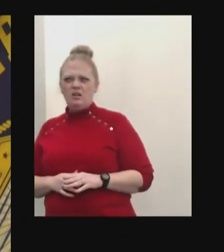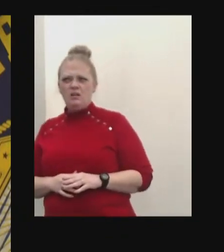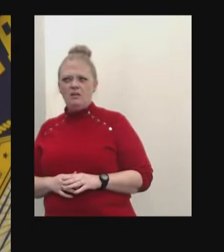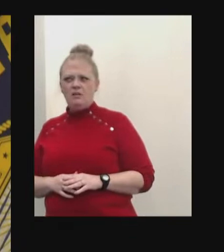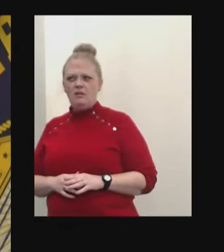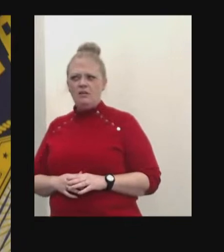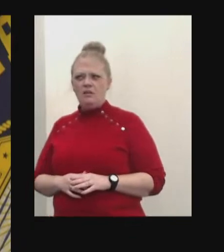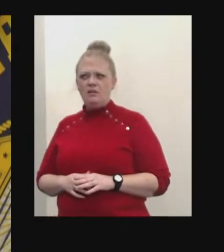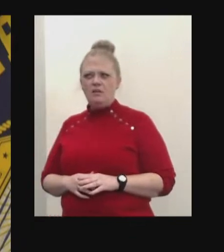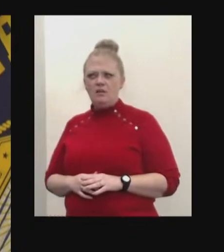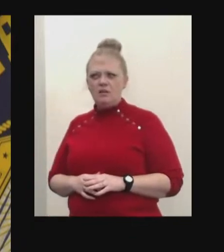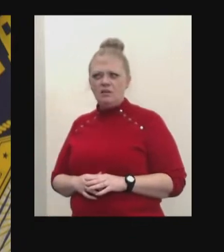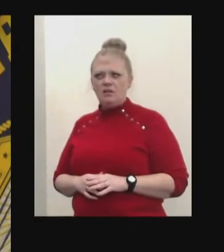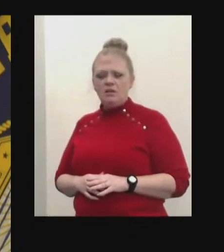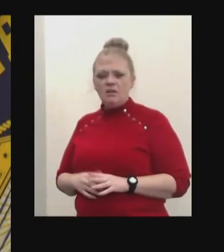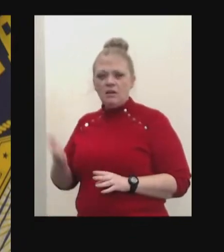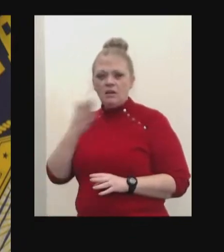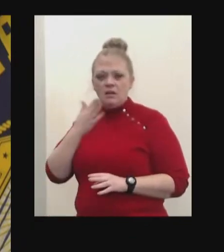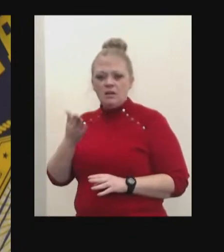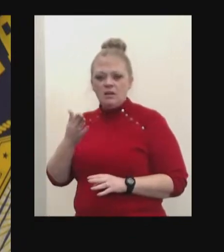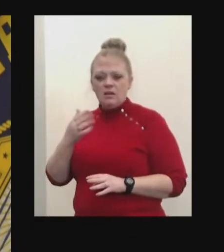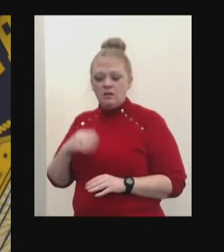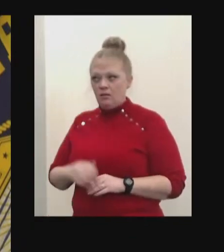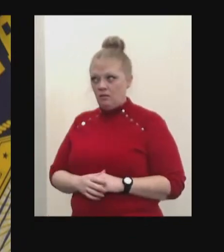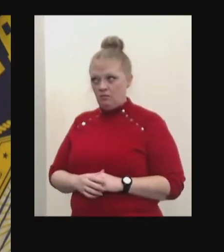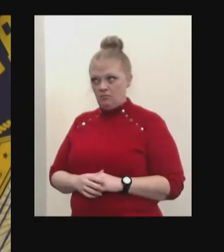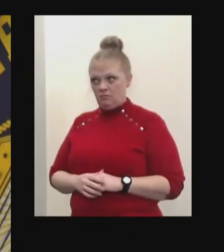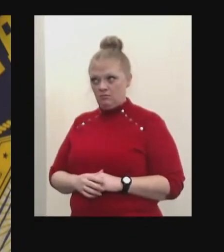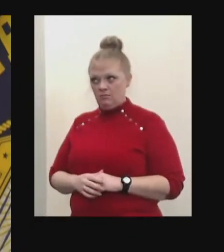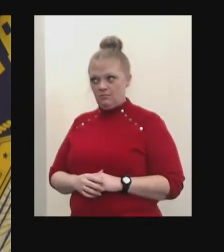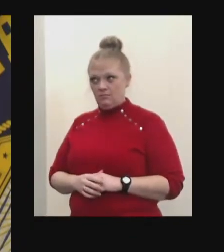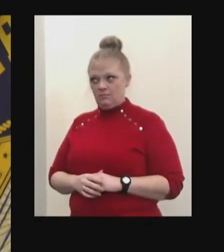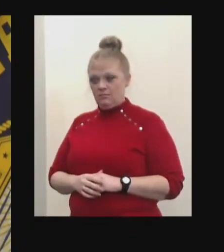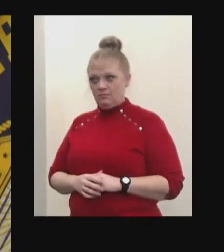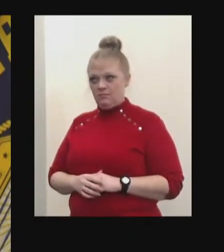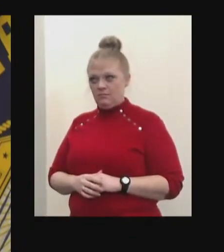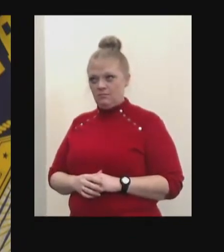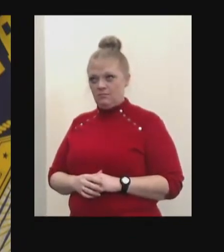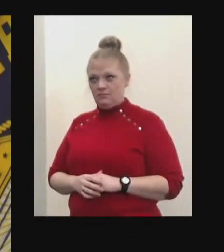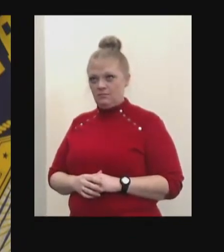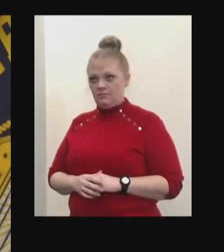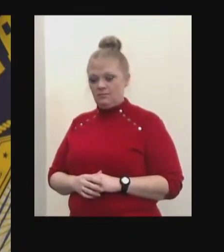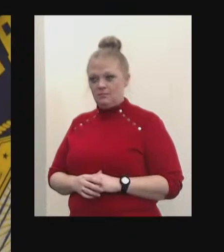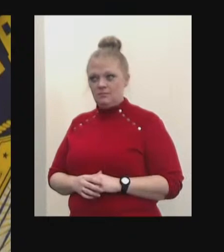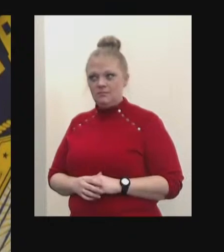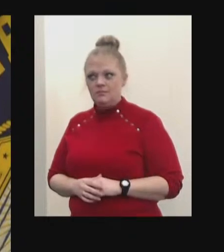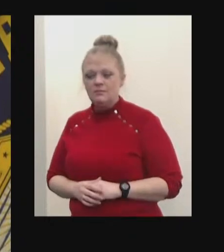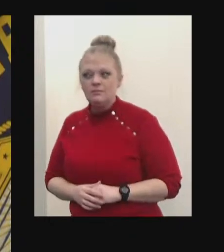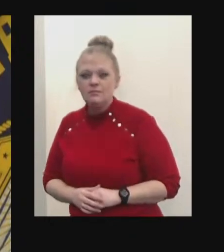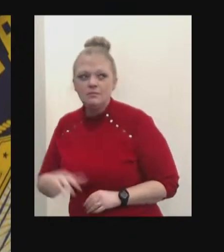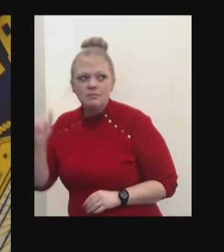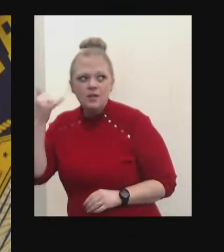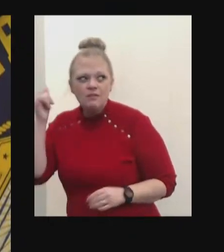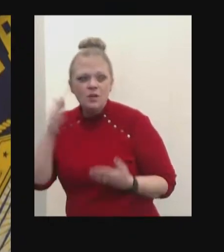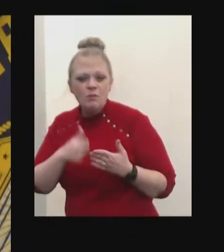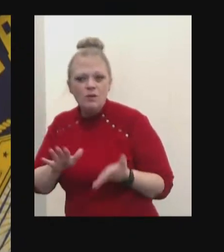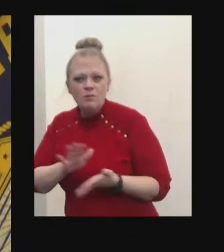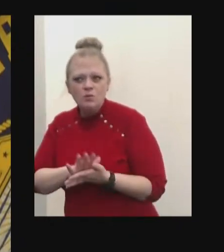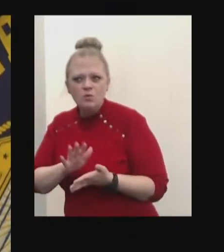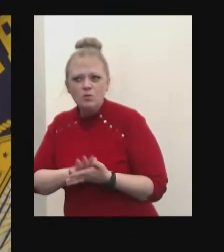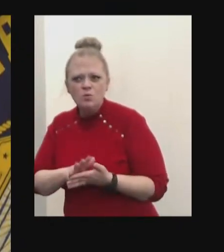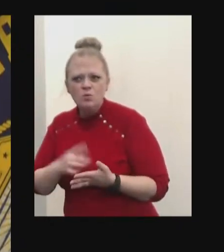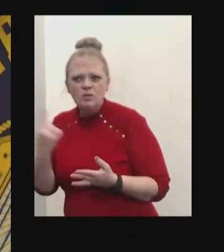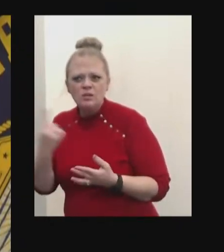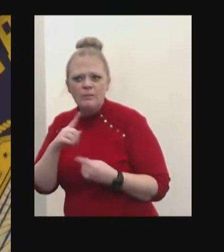Thanks for taking my question. So the DPS superintendent sent out a letter to parents and